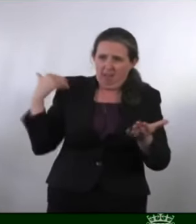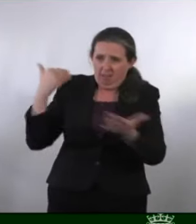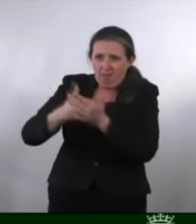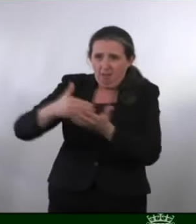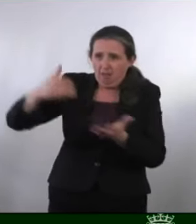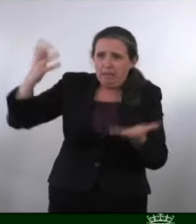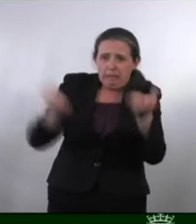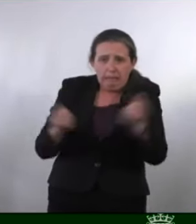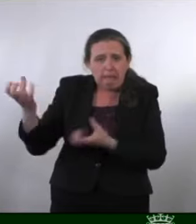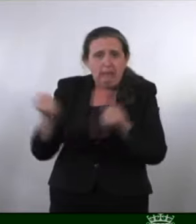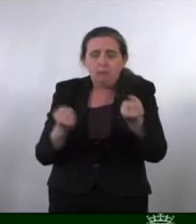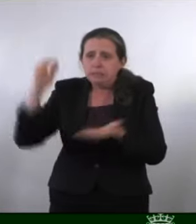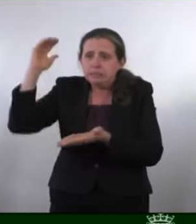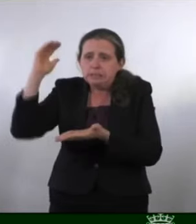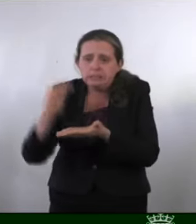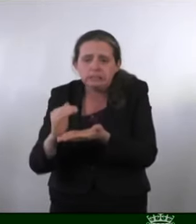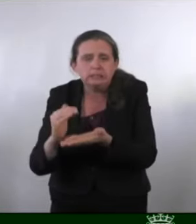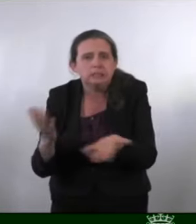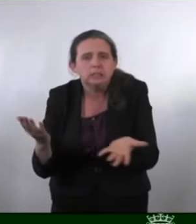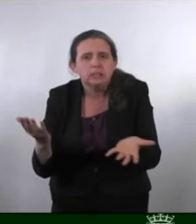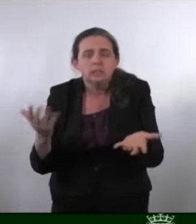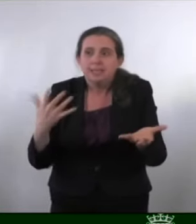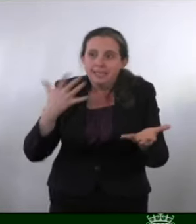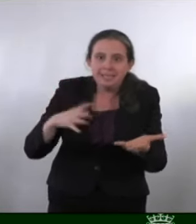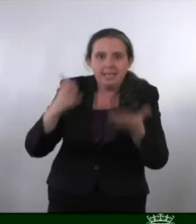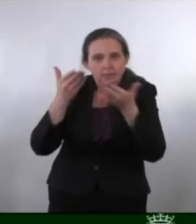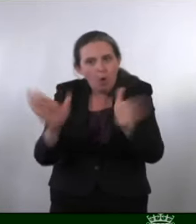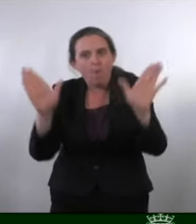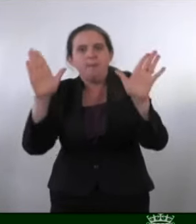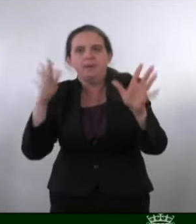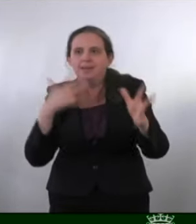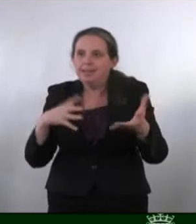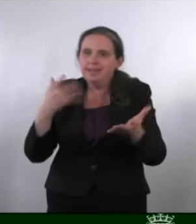of our communities and their supply chain? Prime Minister.